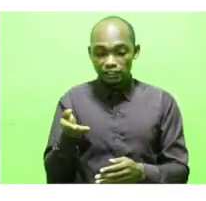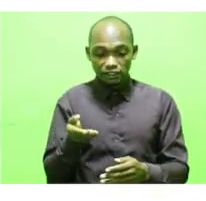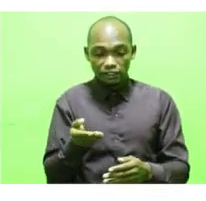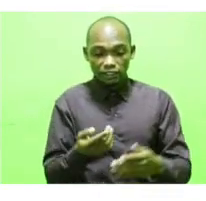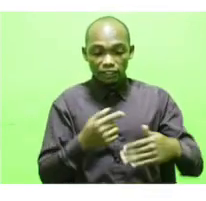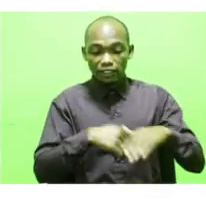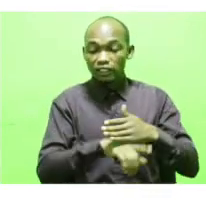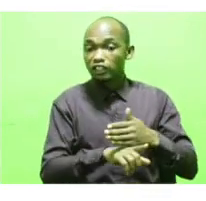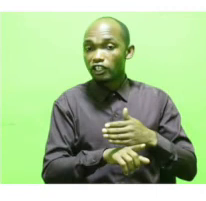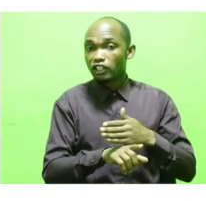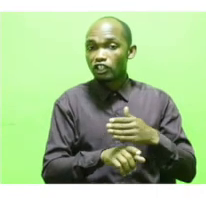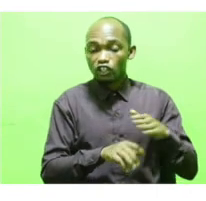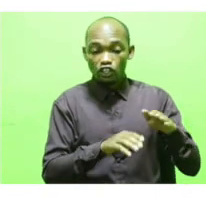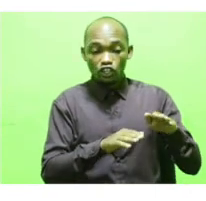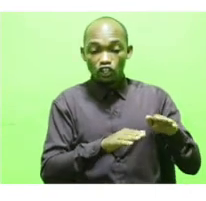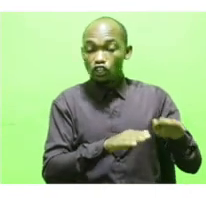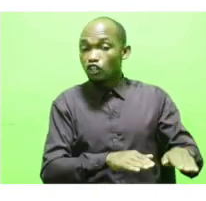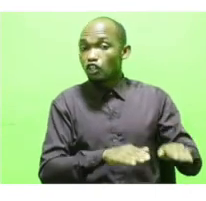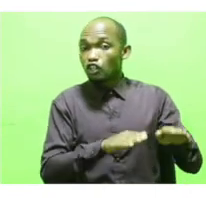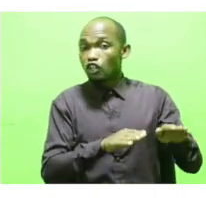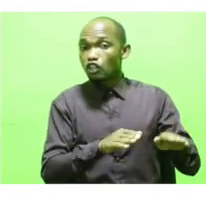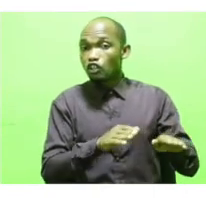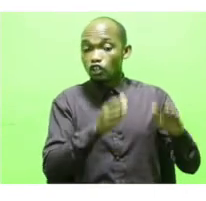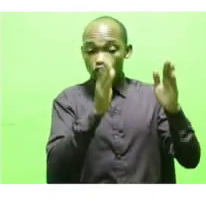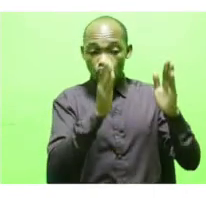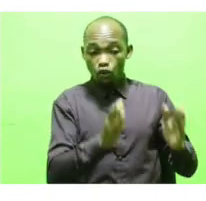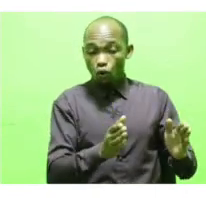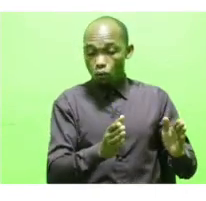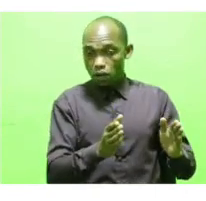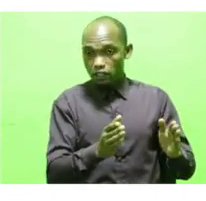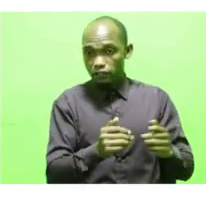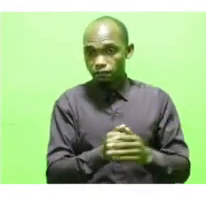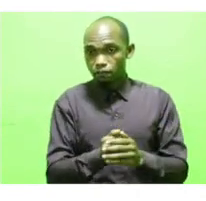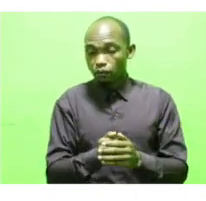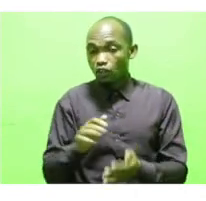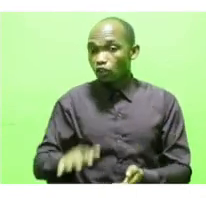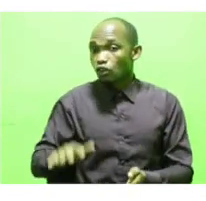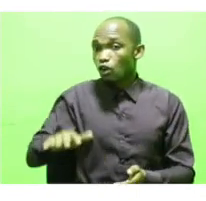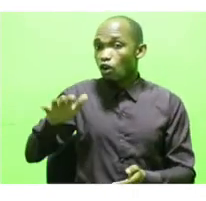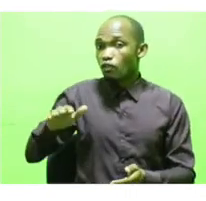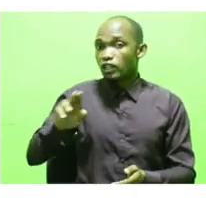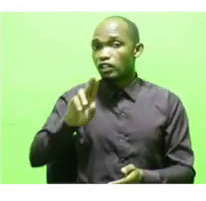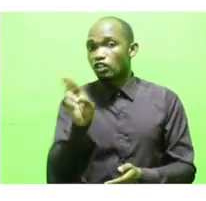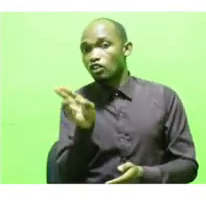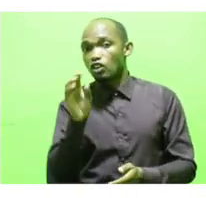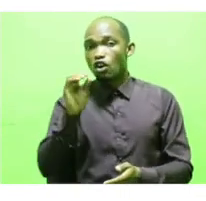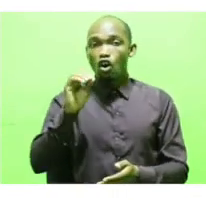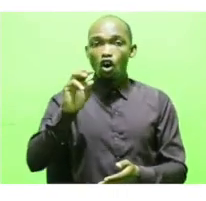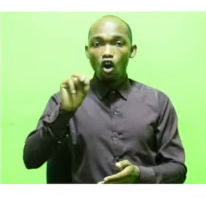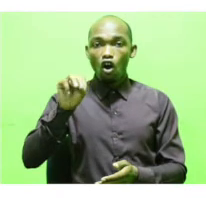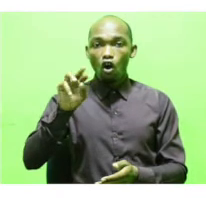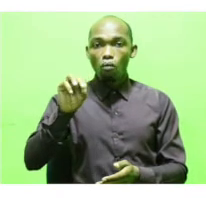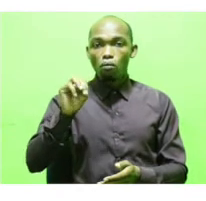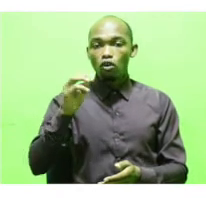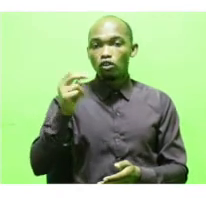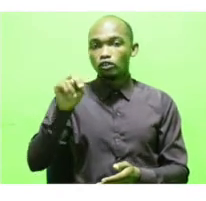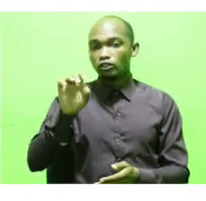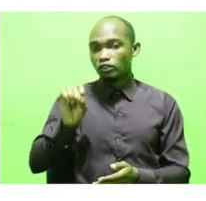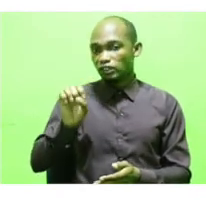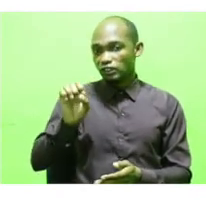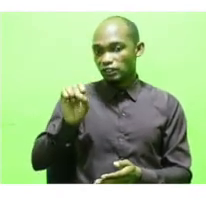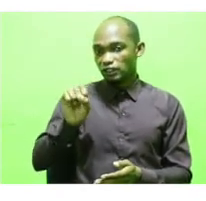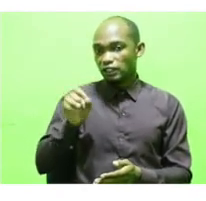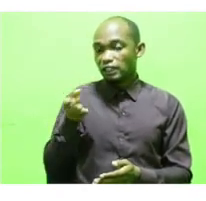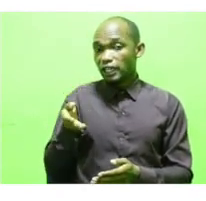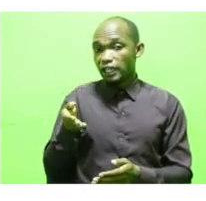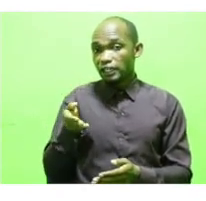in the thyroid for humans, such as the HCG, the human growth hormone,